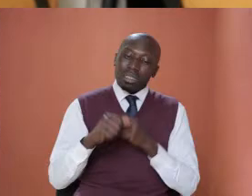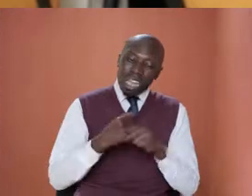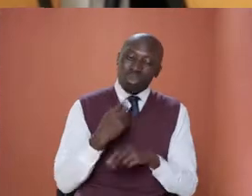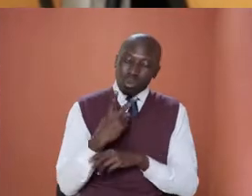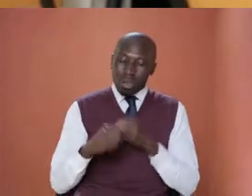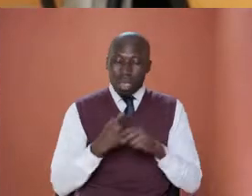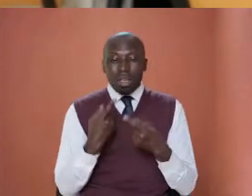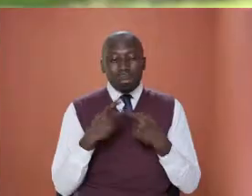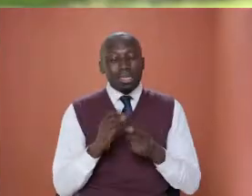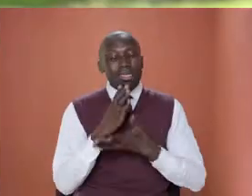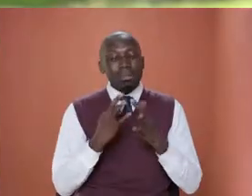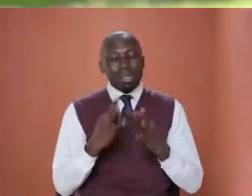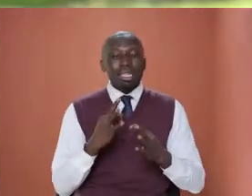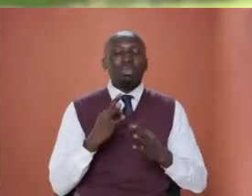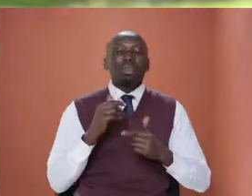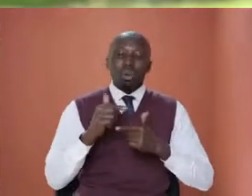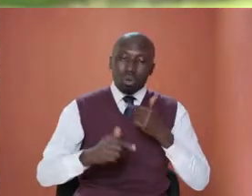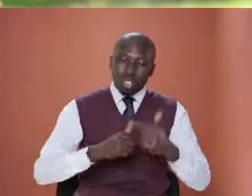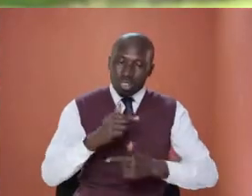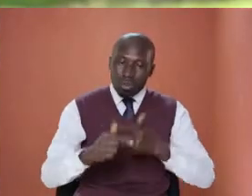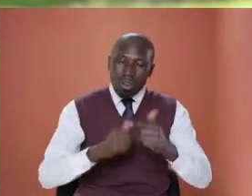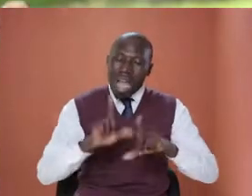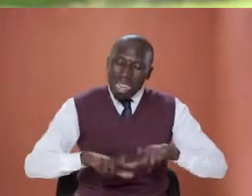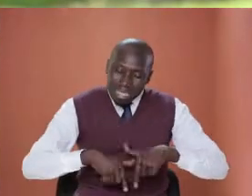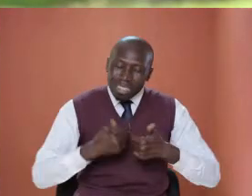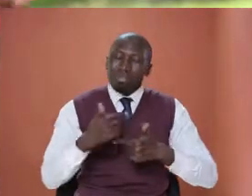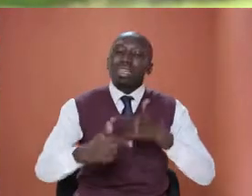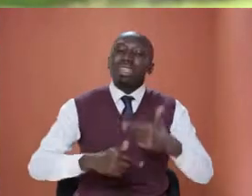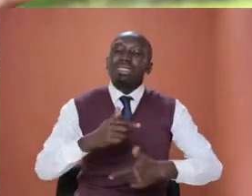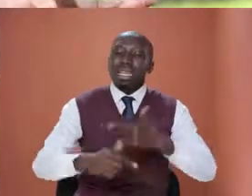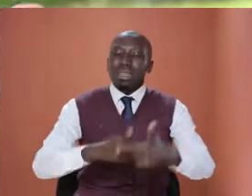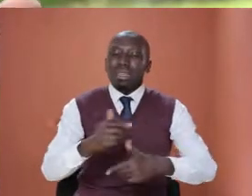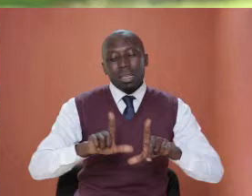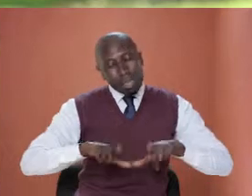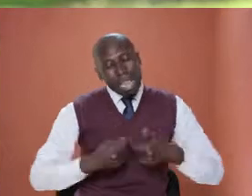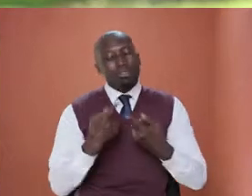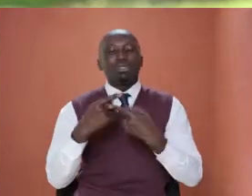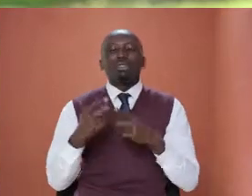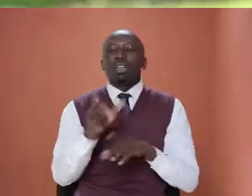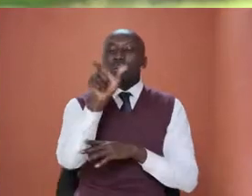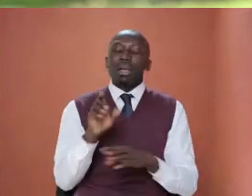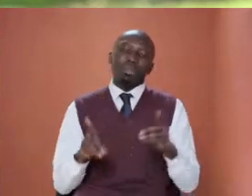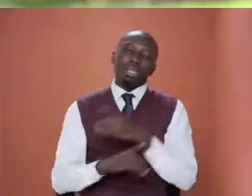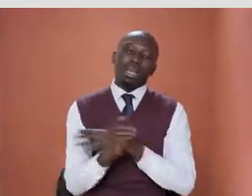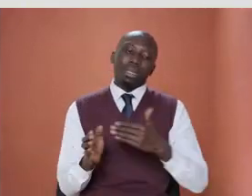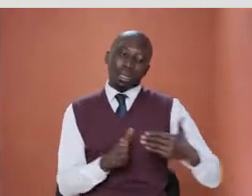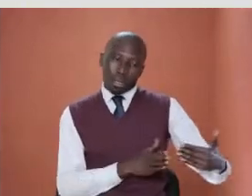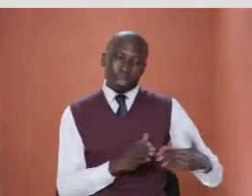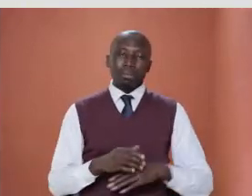years, but it is an initiative that is going to live longer and sustain the lives of different persons with